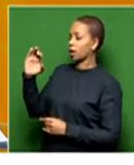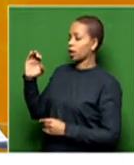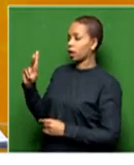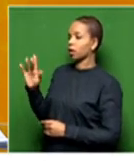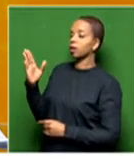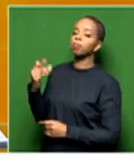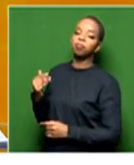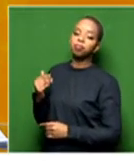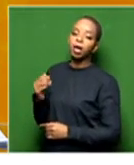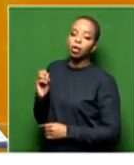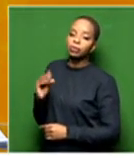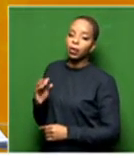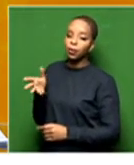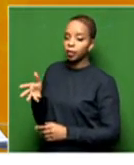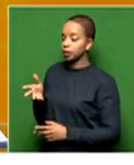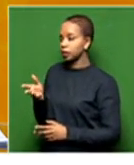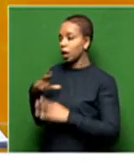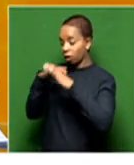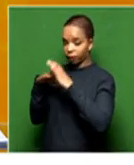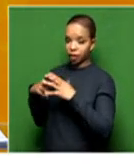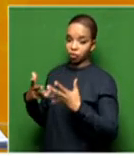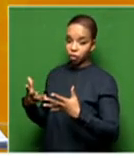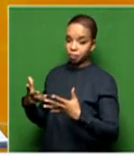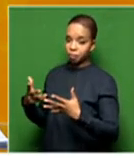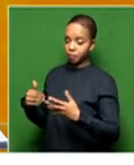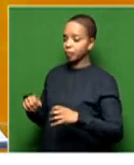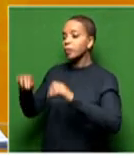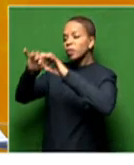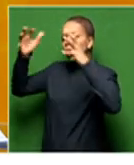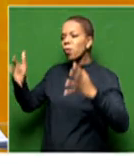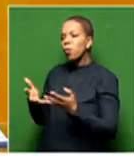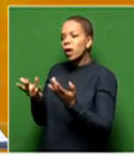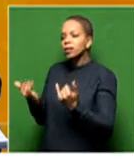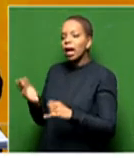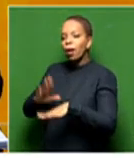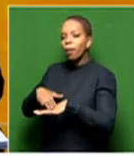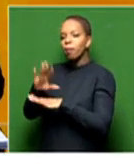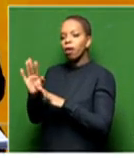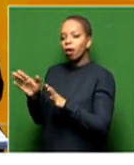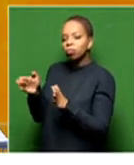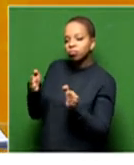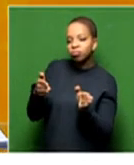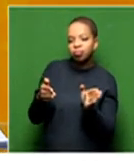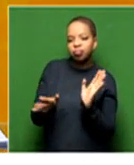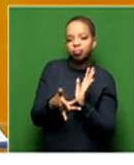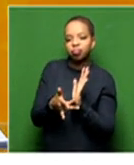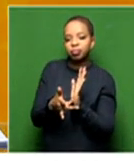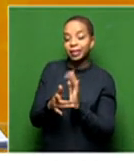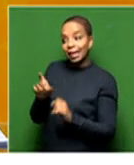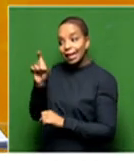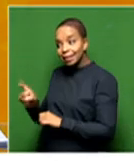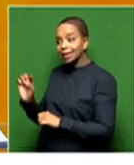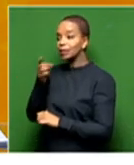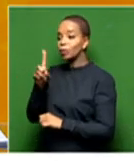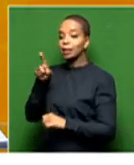world that is moving more, that is moving digital more, is this perhaps an avenue that people are exploring in terms